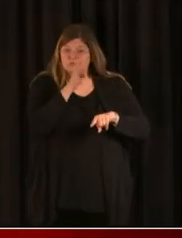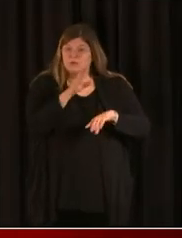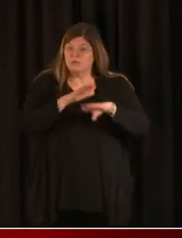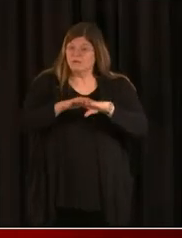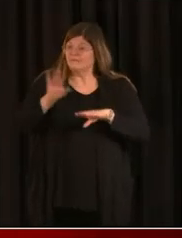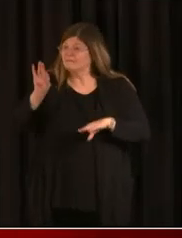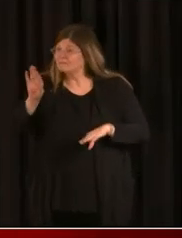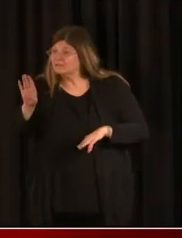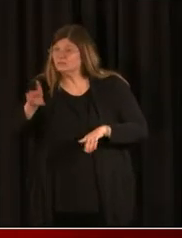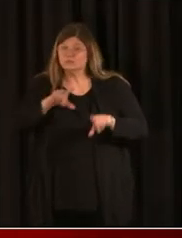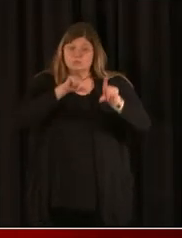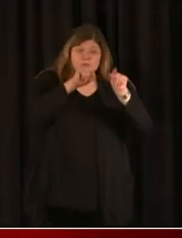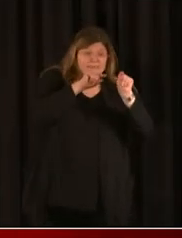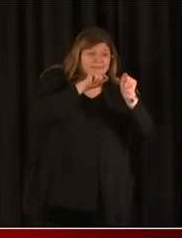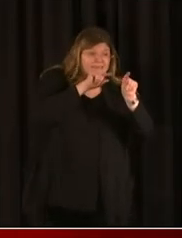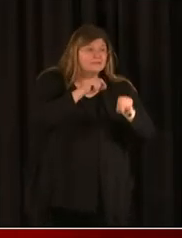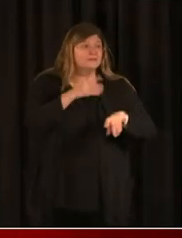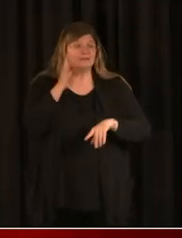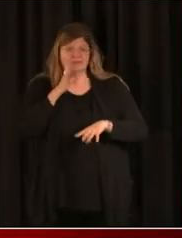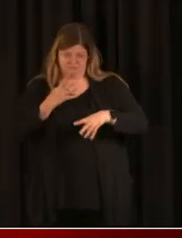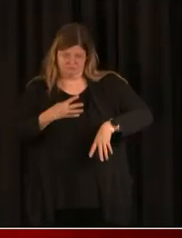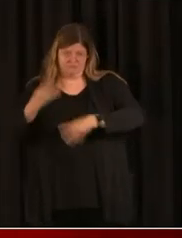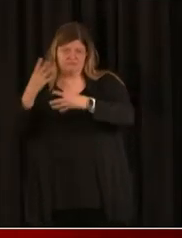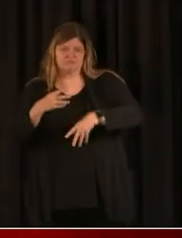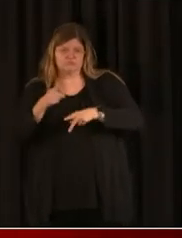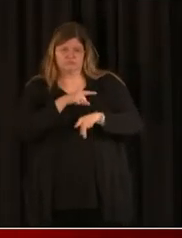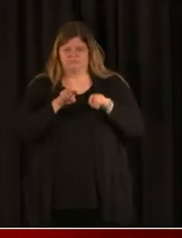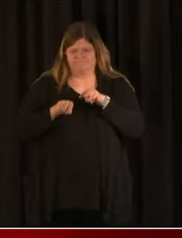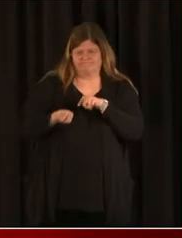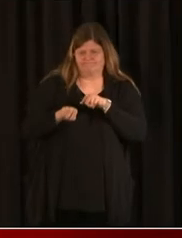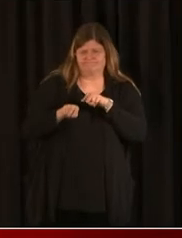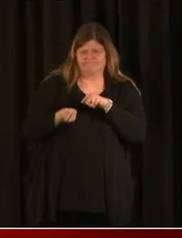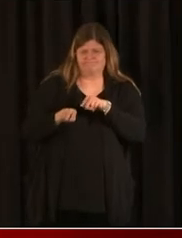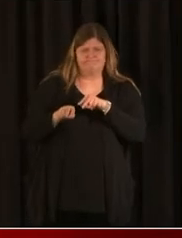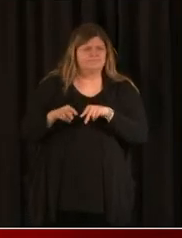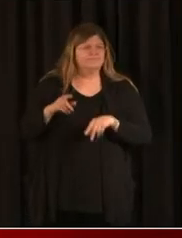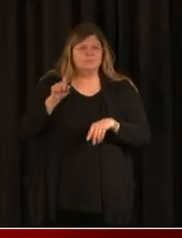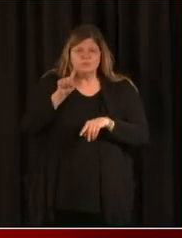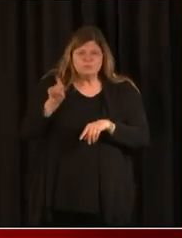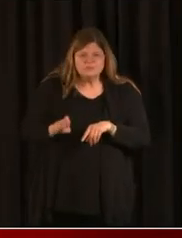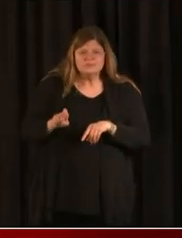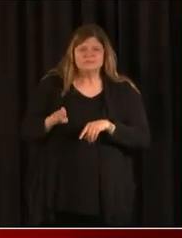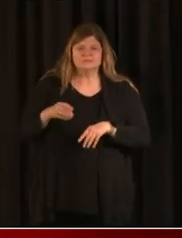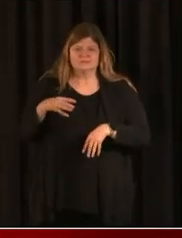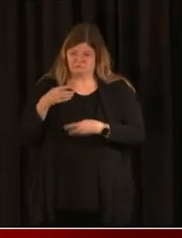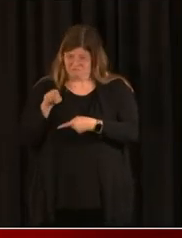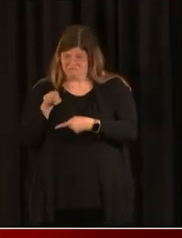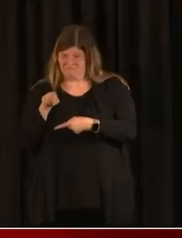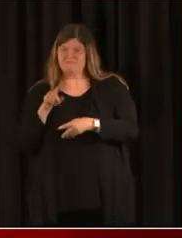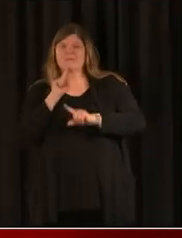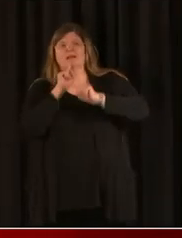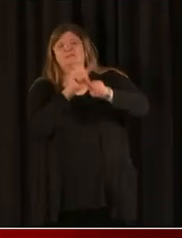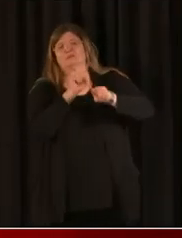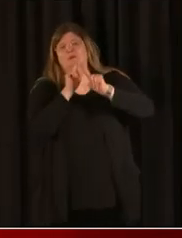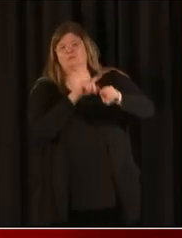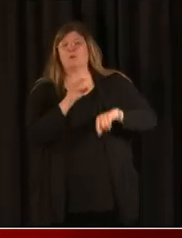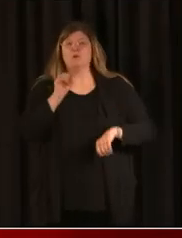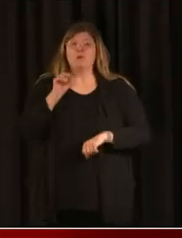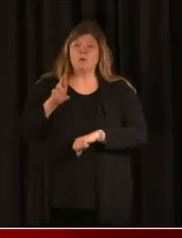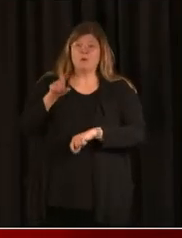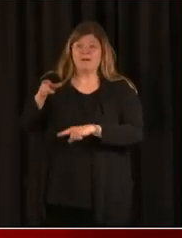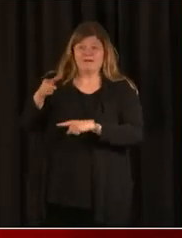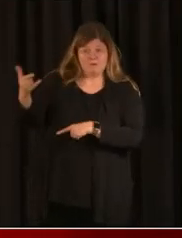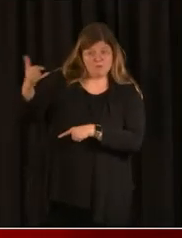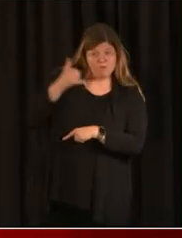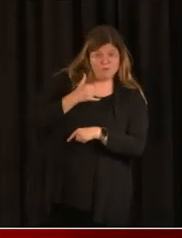on the Twitter stream, and we will get to some online questions. And again, if you are on the phone, joining us by